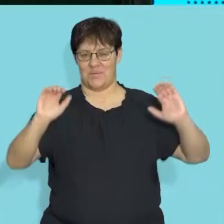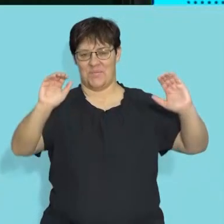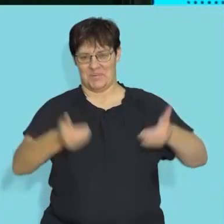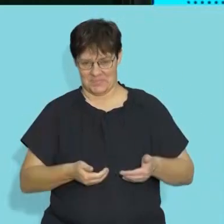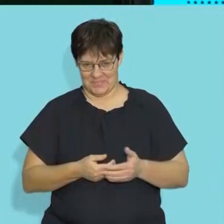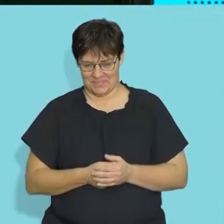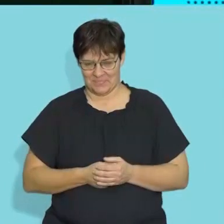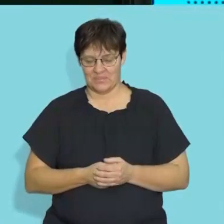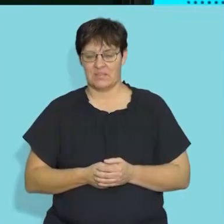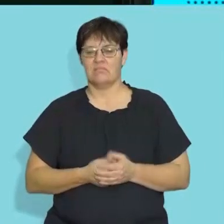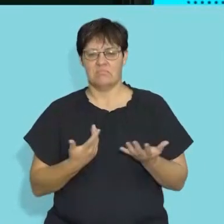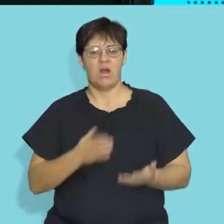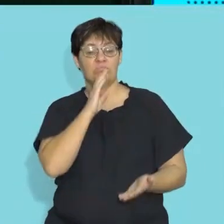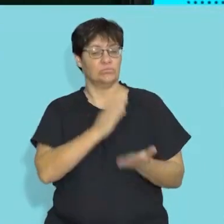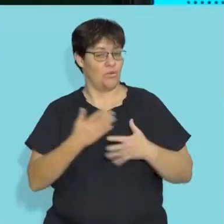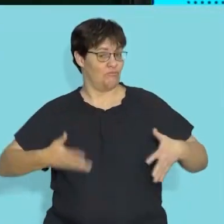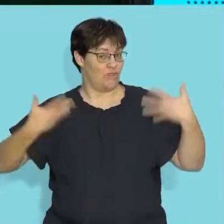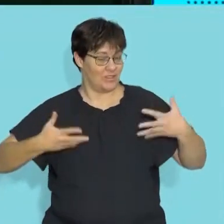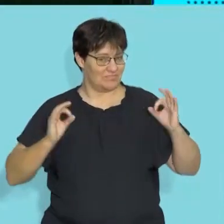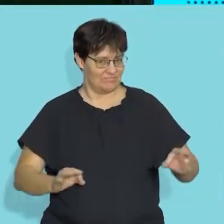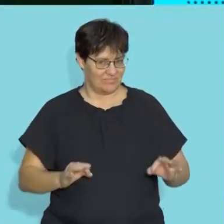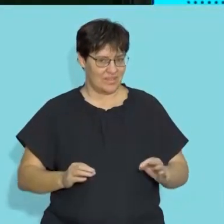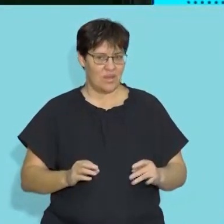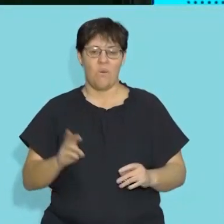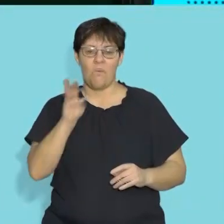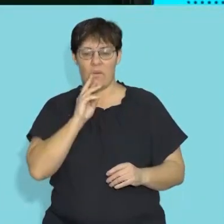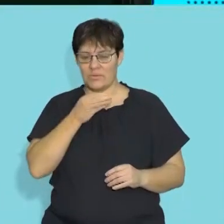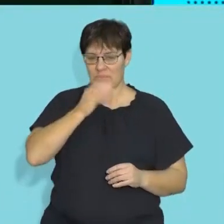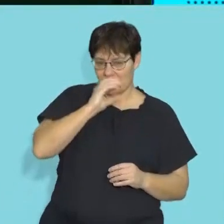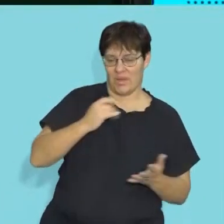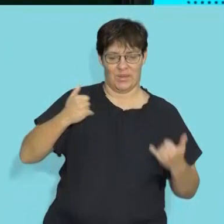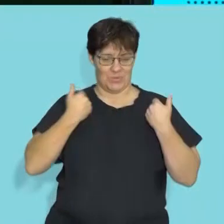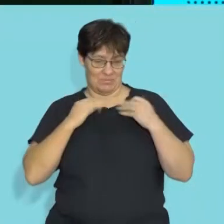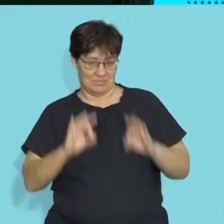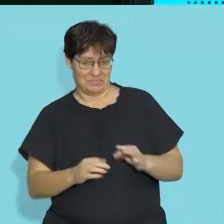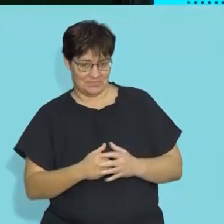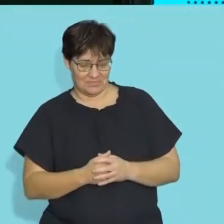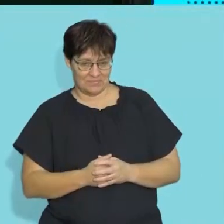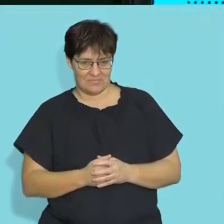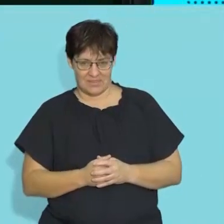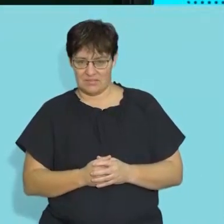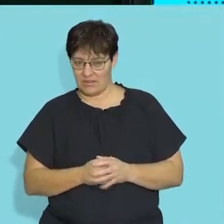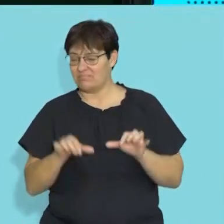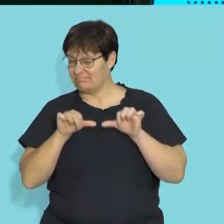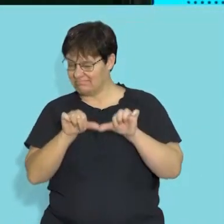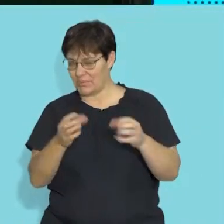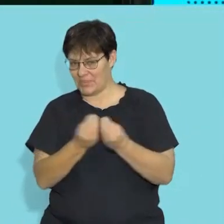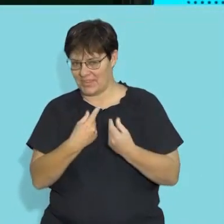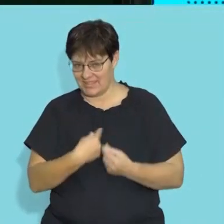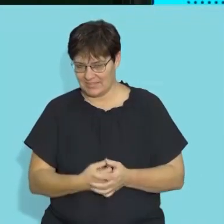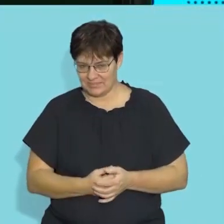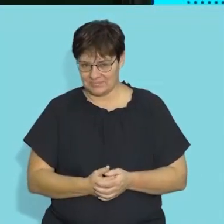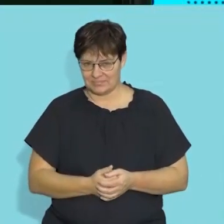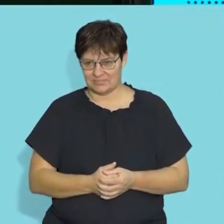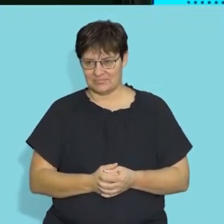Welcome back after the break. I'm sure we're all refreshed and you took a sip on something that you enjoyed. Please hang in there with